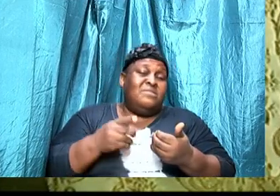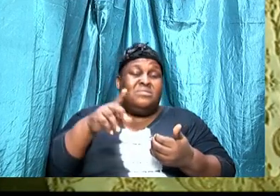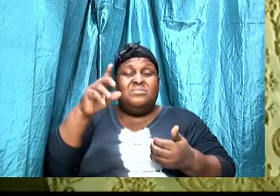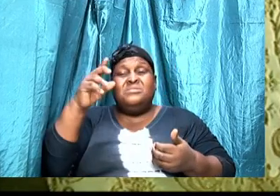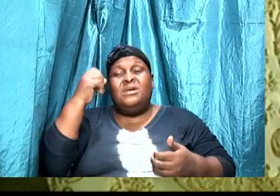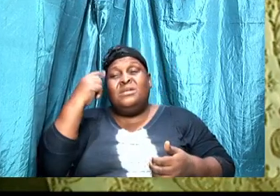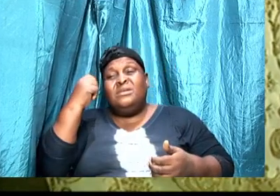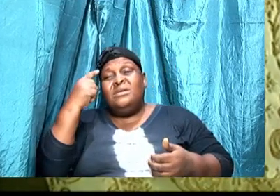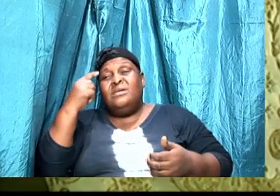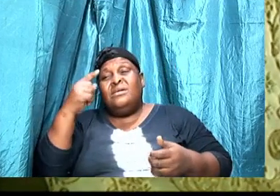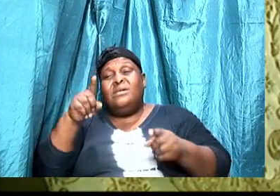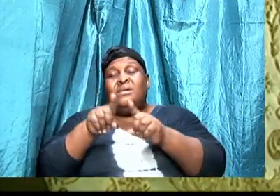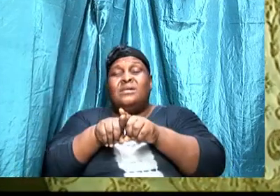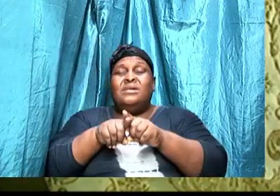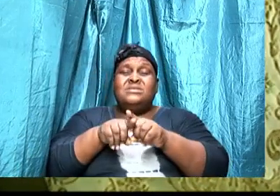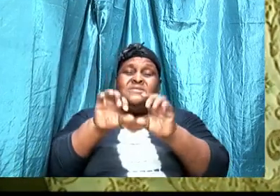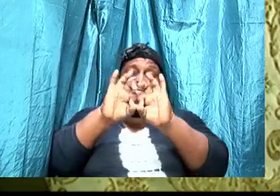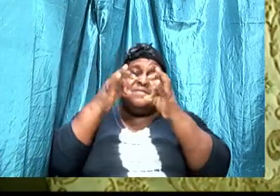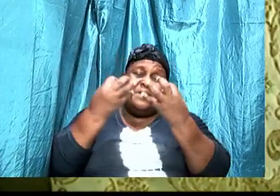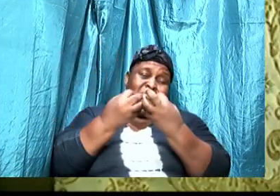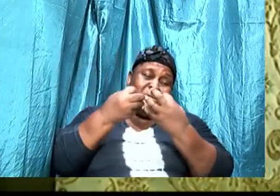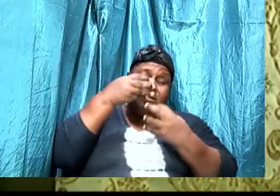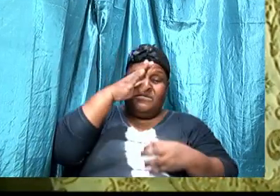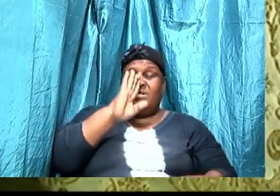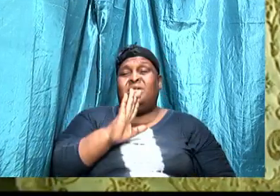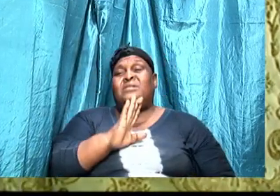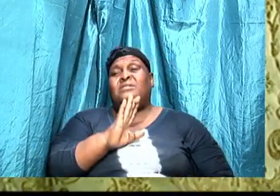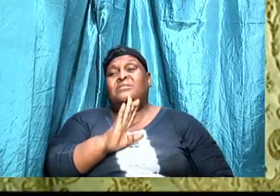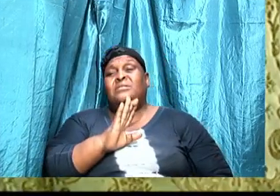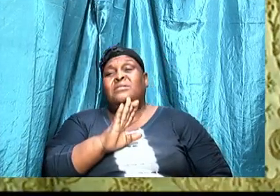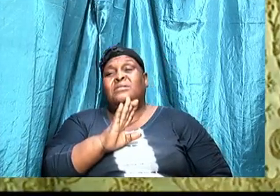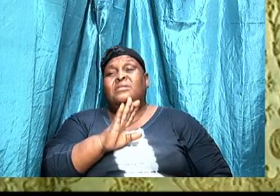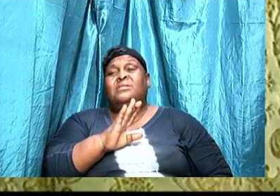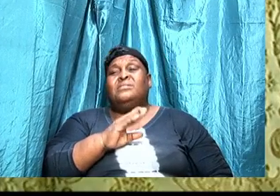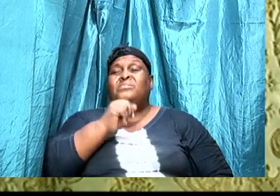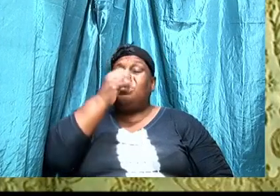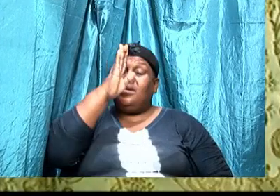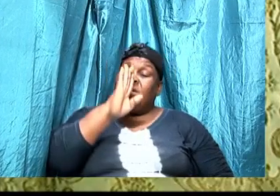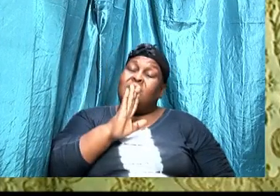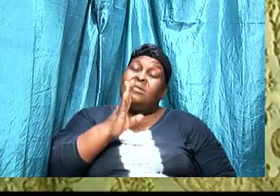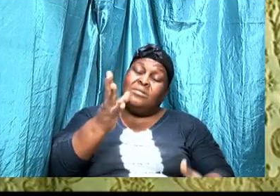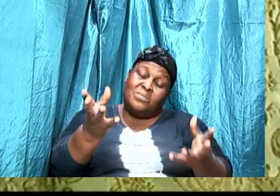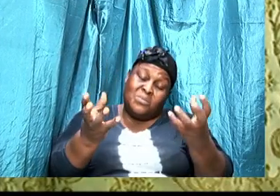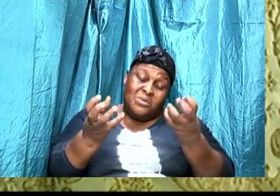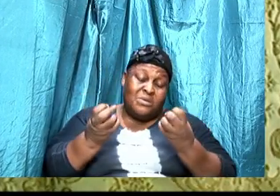the church, as the body of Christ, you know,